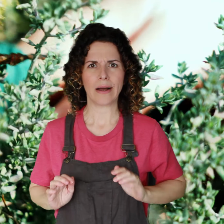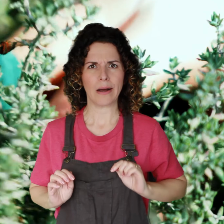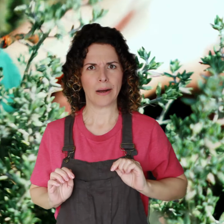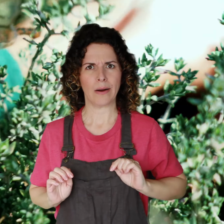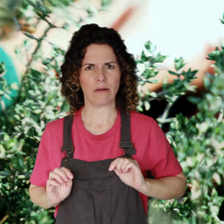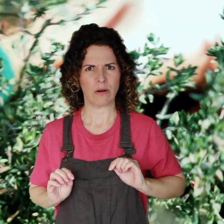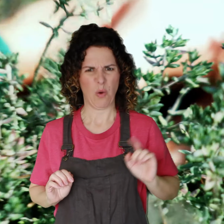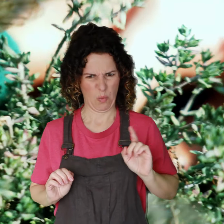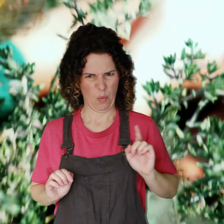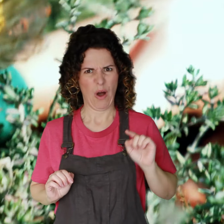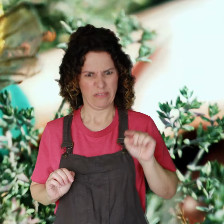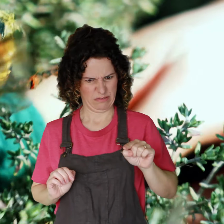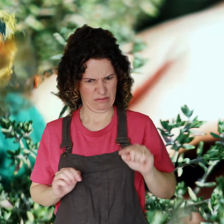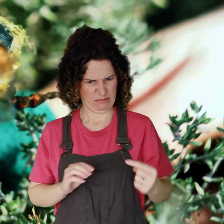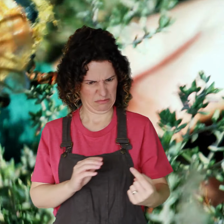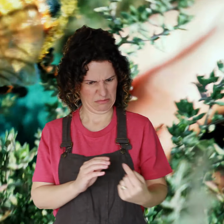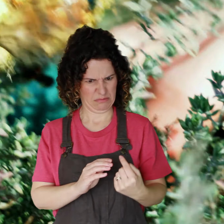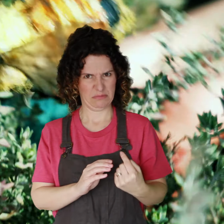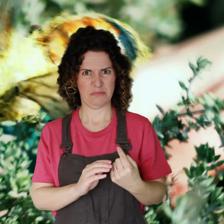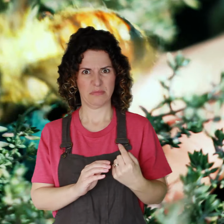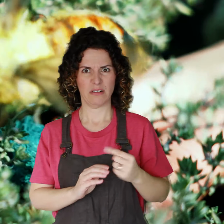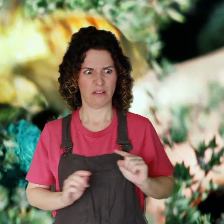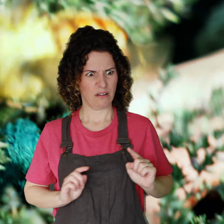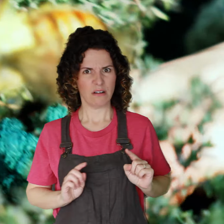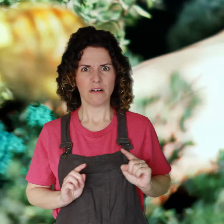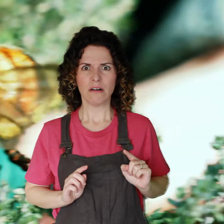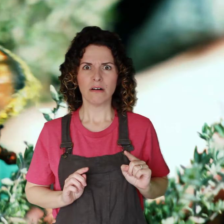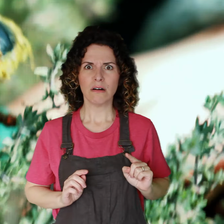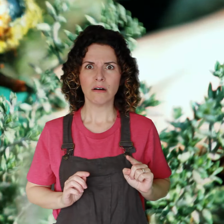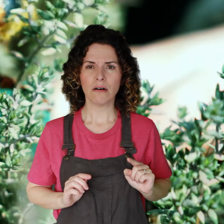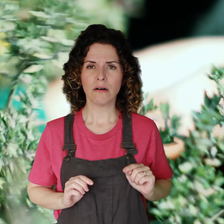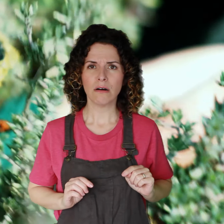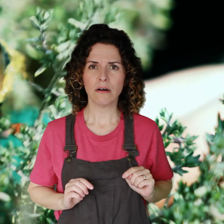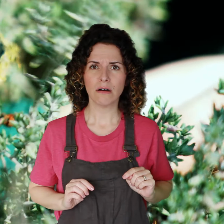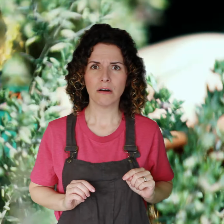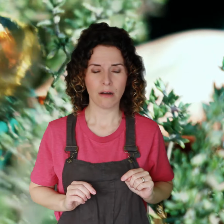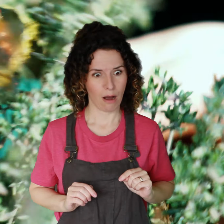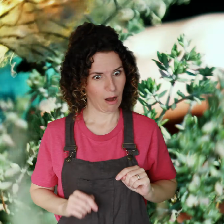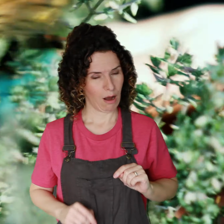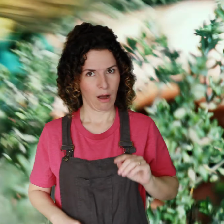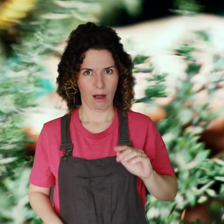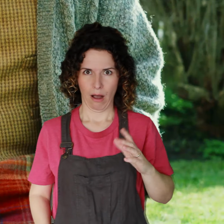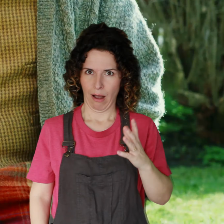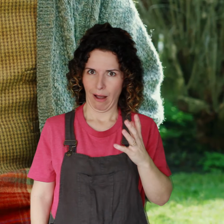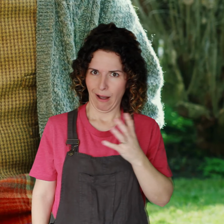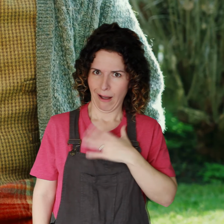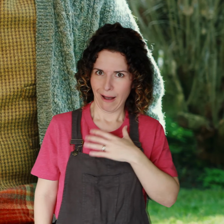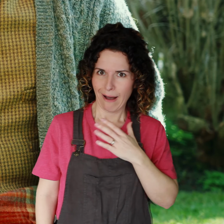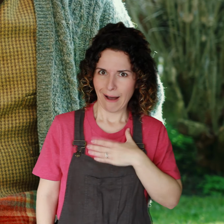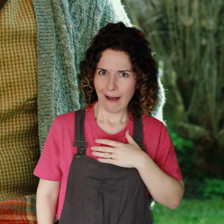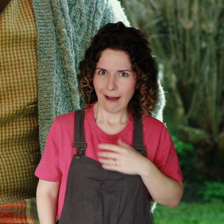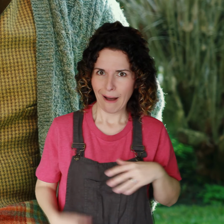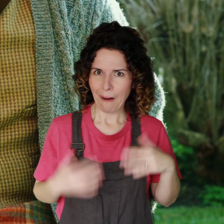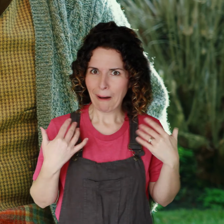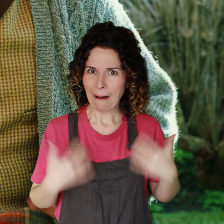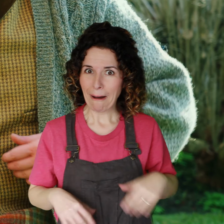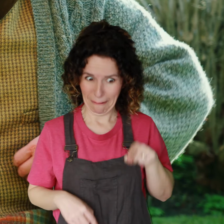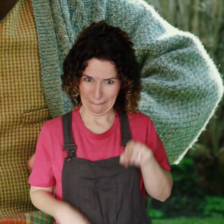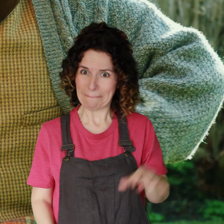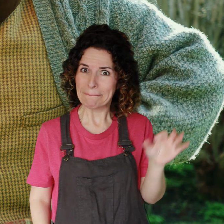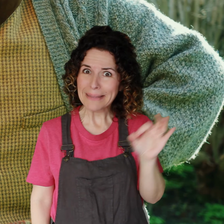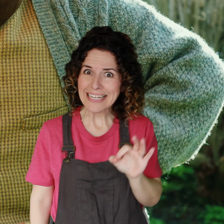What's this crawling out of this little nook? Well, I'll bee. It's a